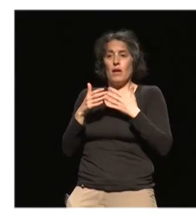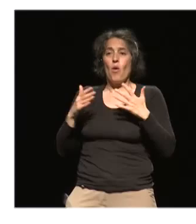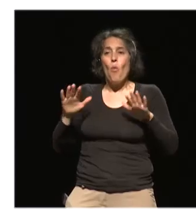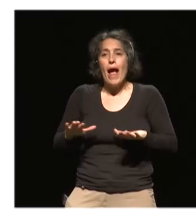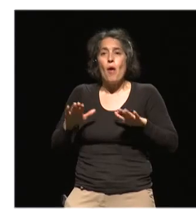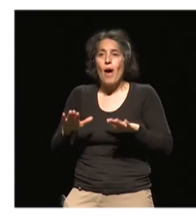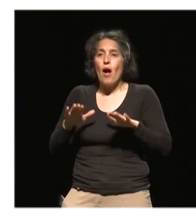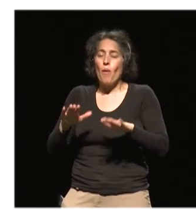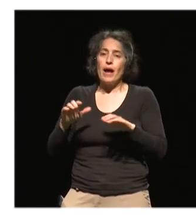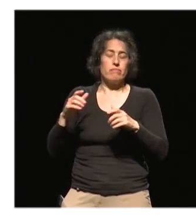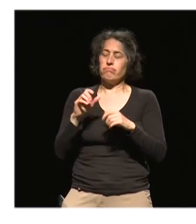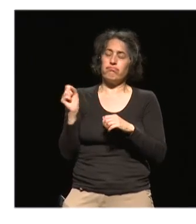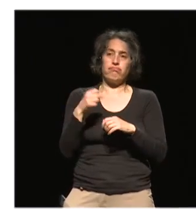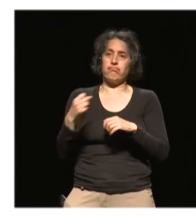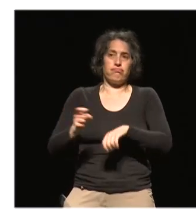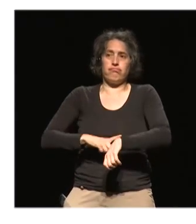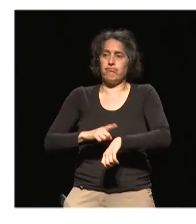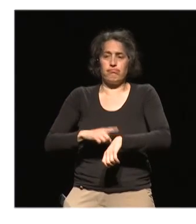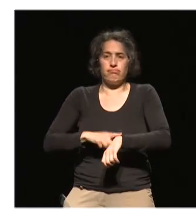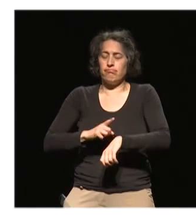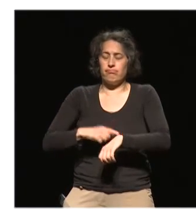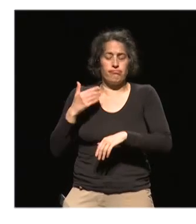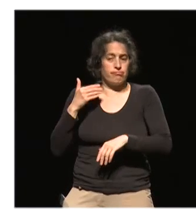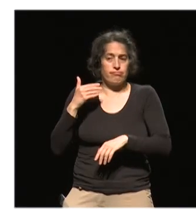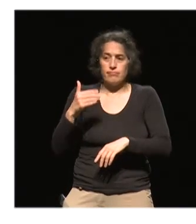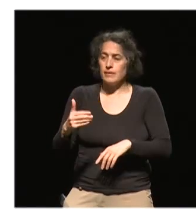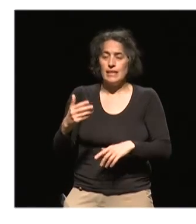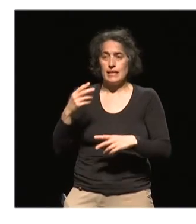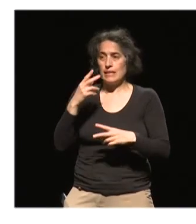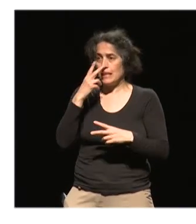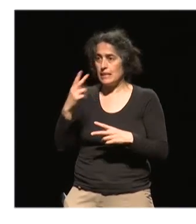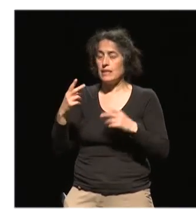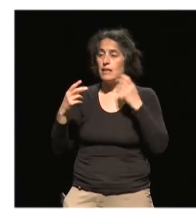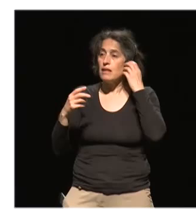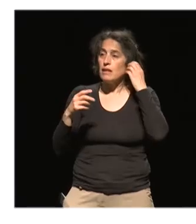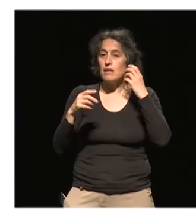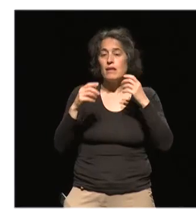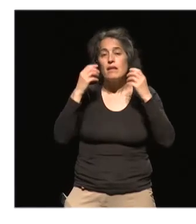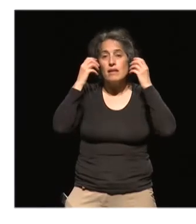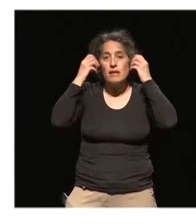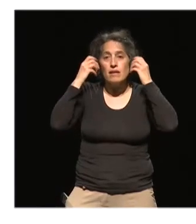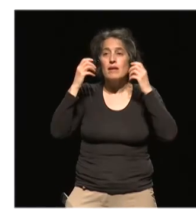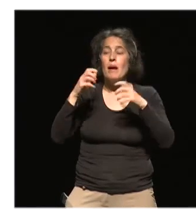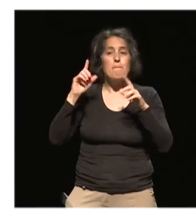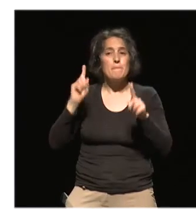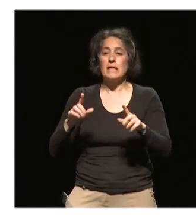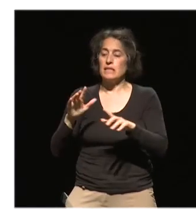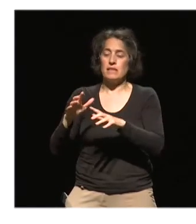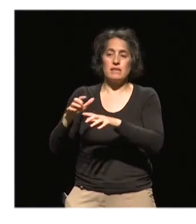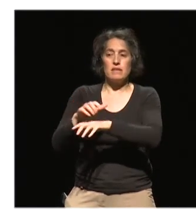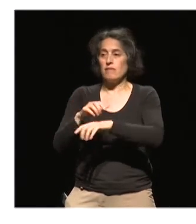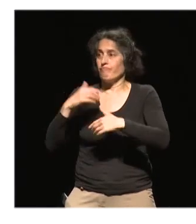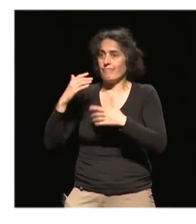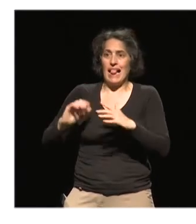must take action. Because to us, of course, tackling climate change is a matter of survival. It's not just